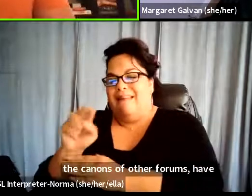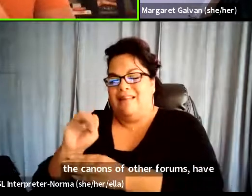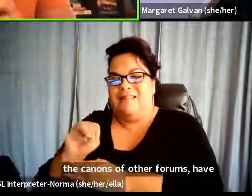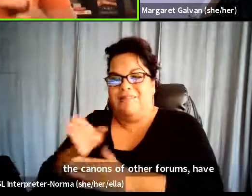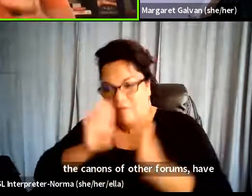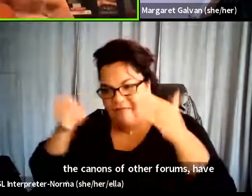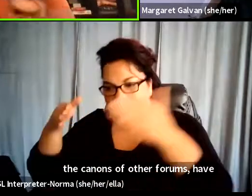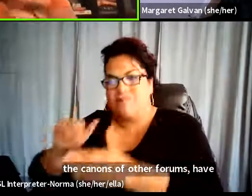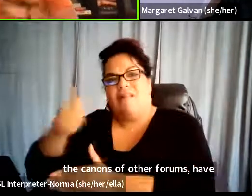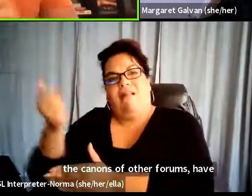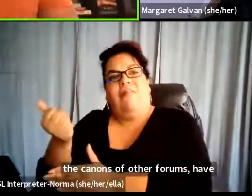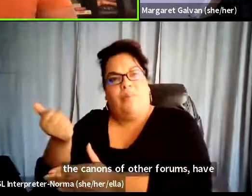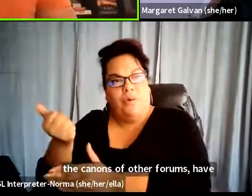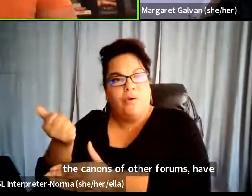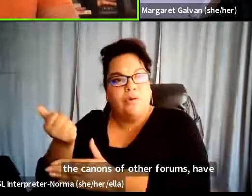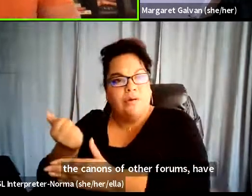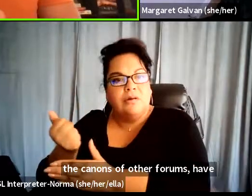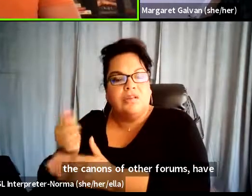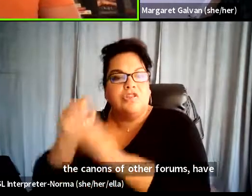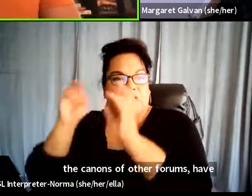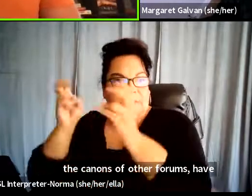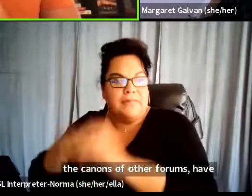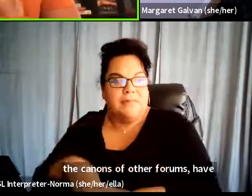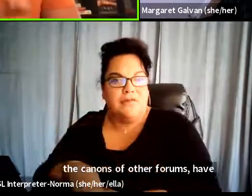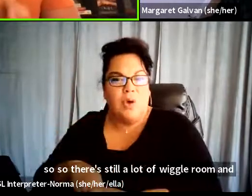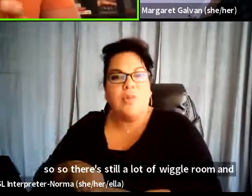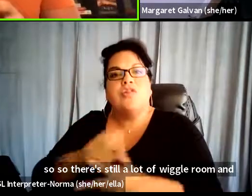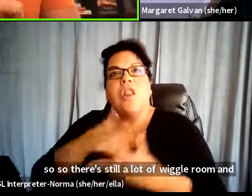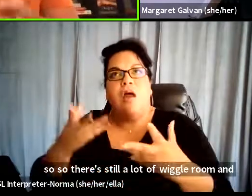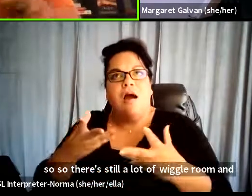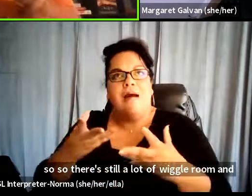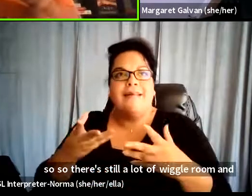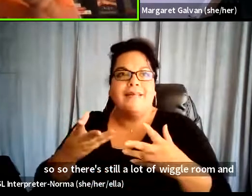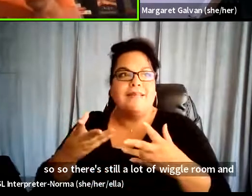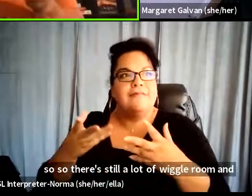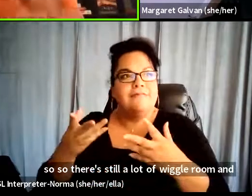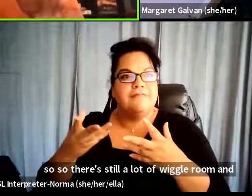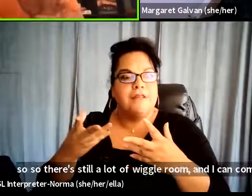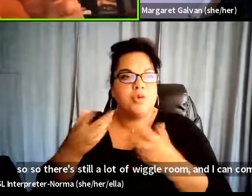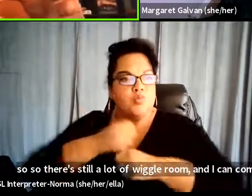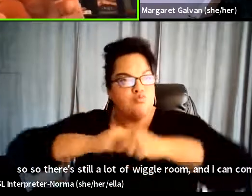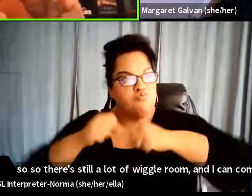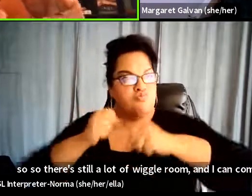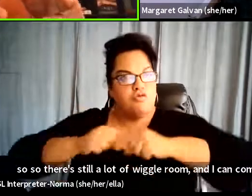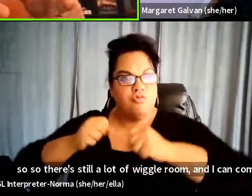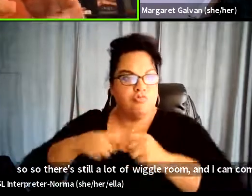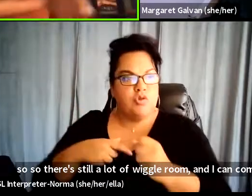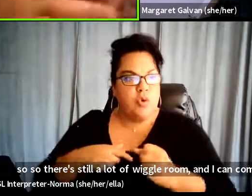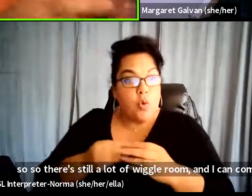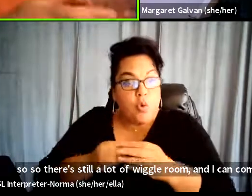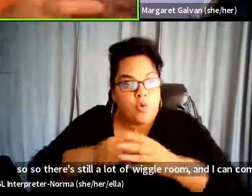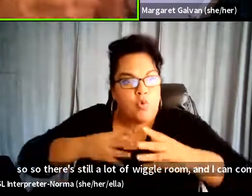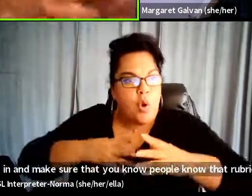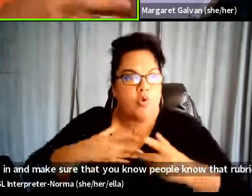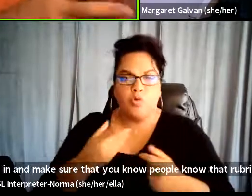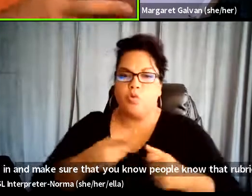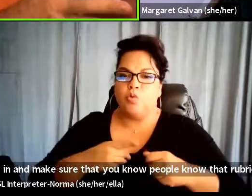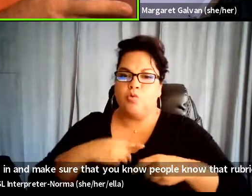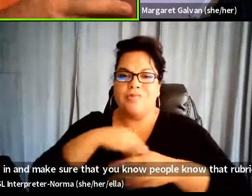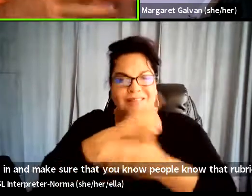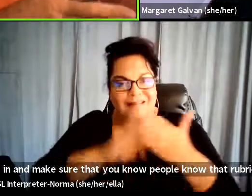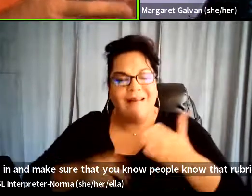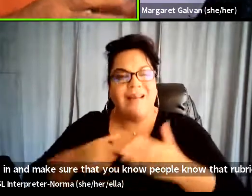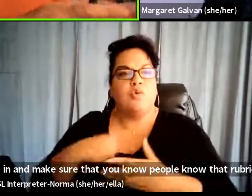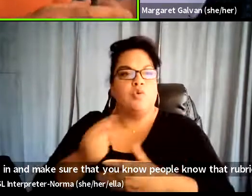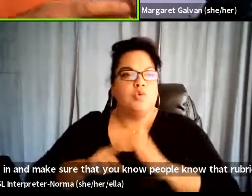So, so there's still a lot of wiggle room and I can come in and make sure that, you know, people know that Rupert Kennard created the first,